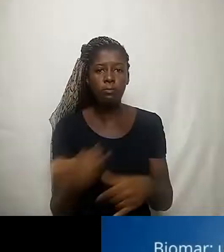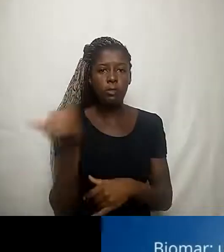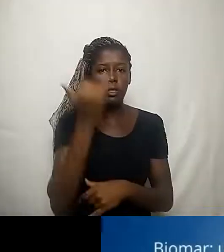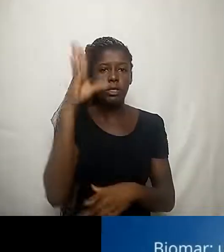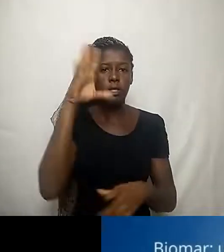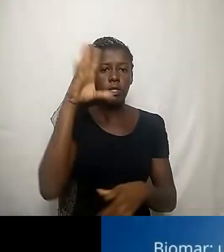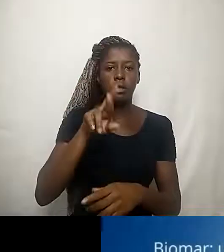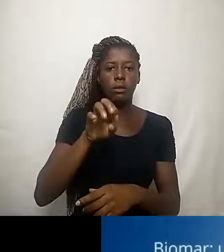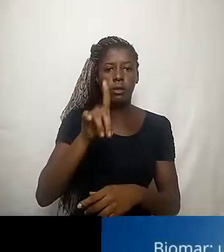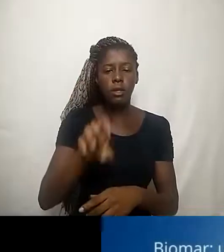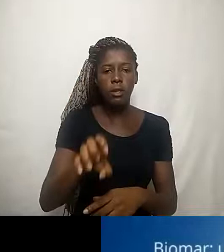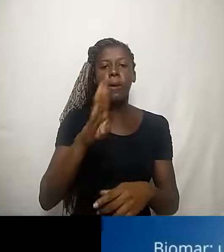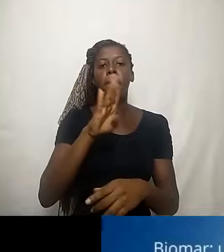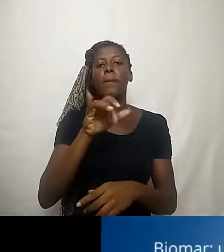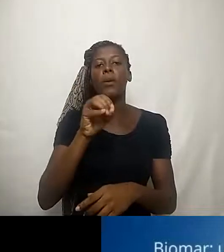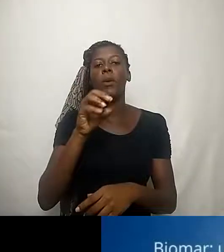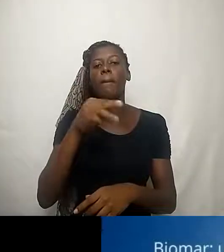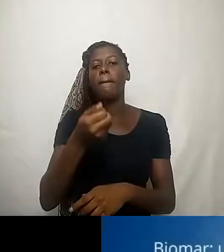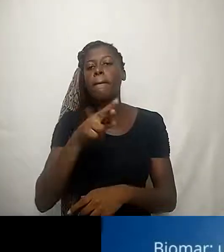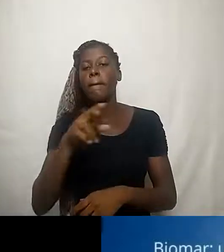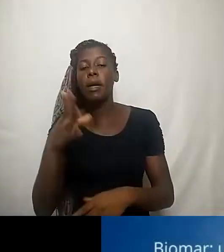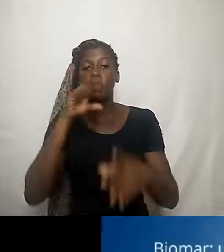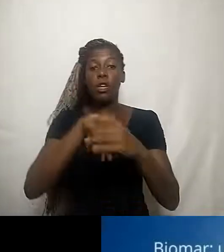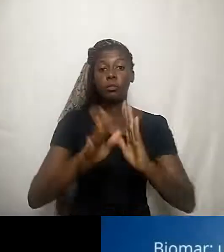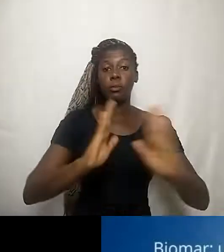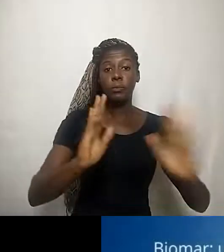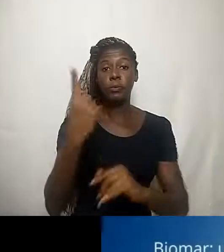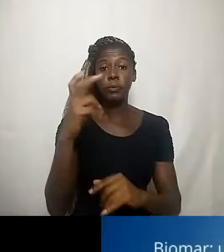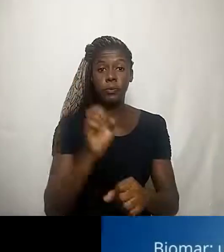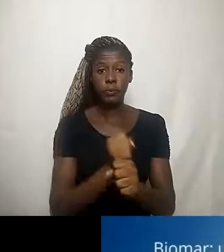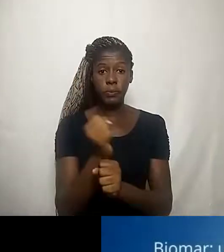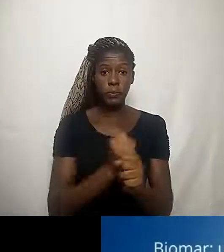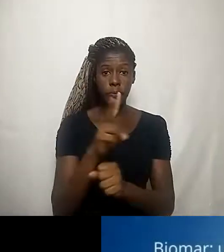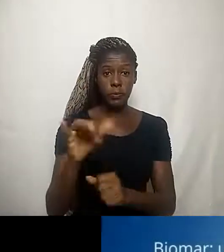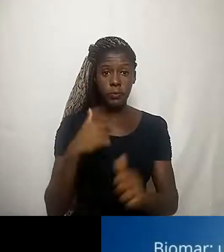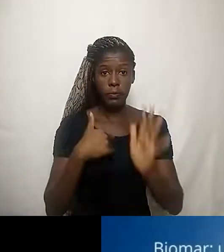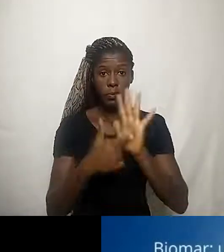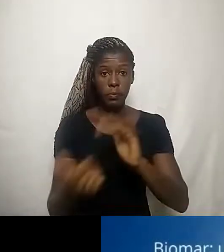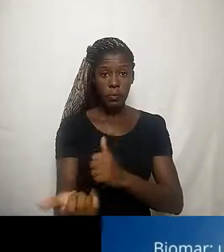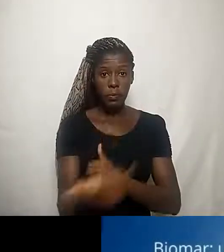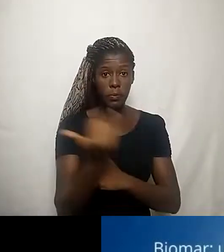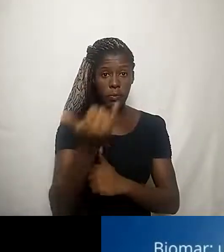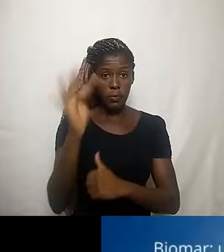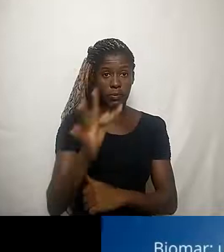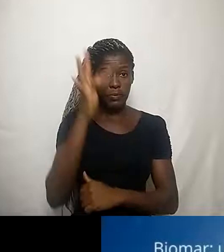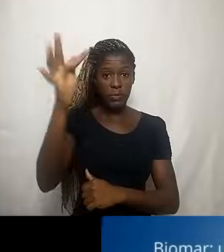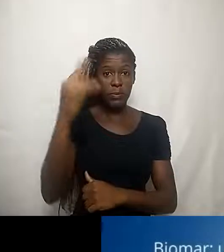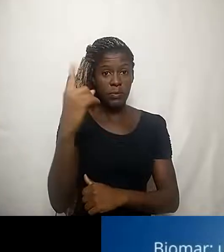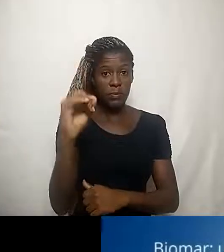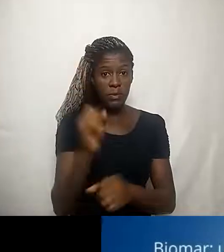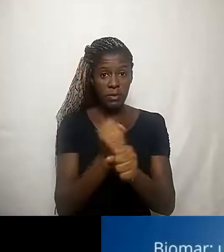of the things we've done with the Biomar Network and that show a very positive